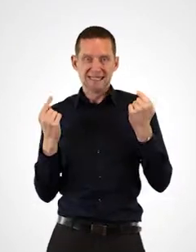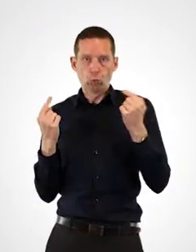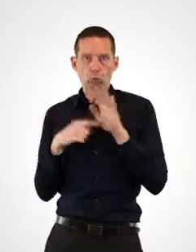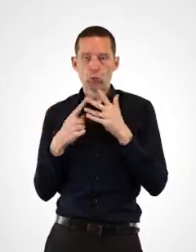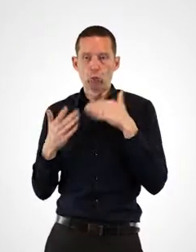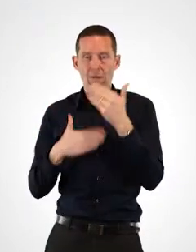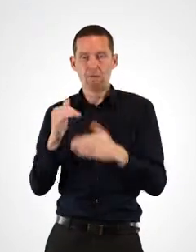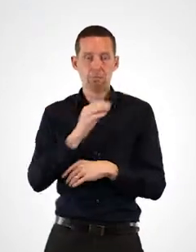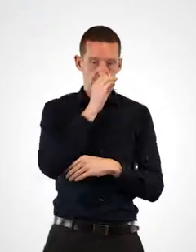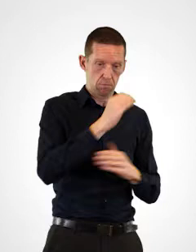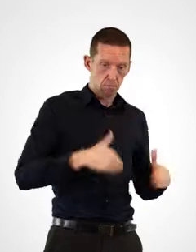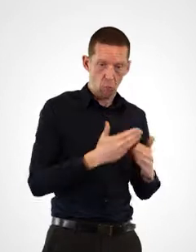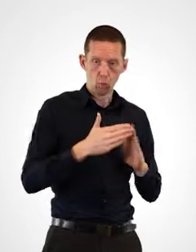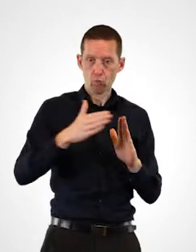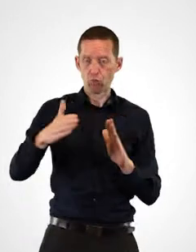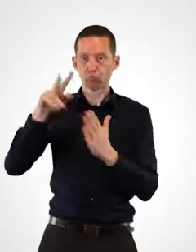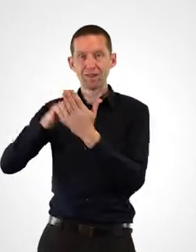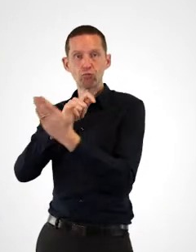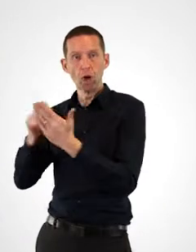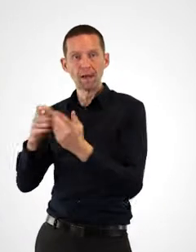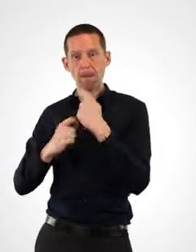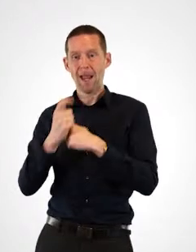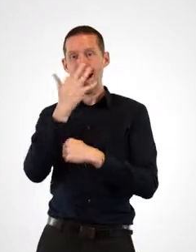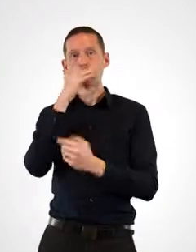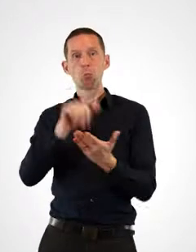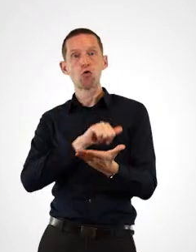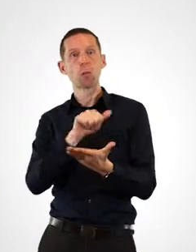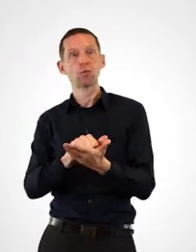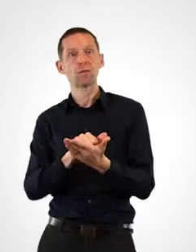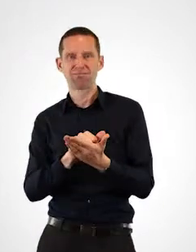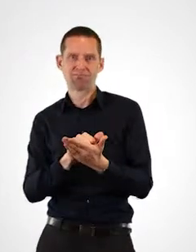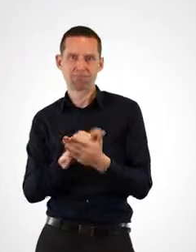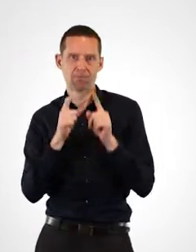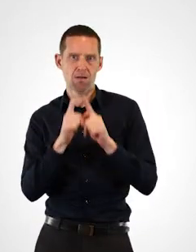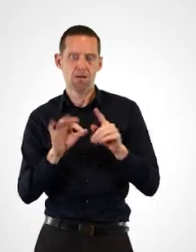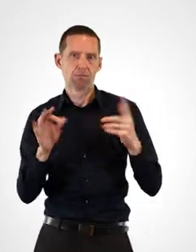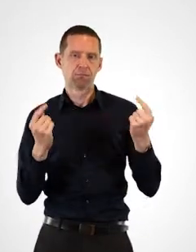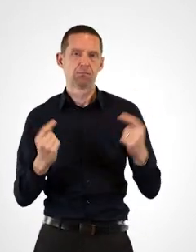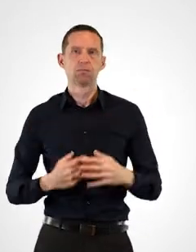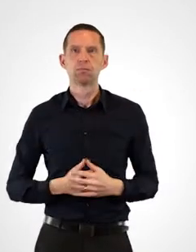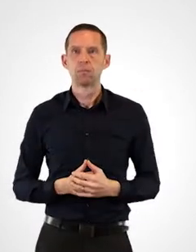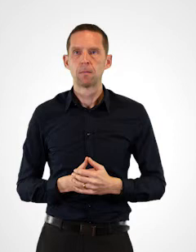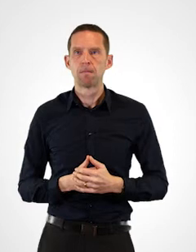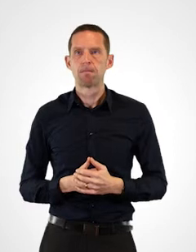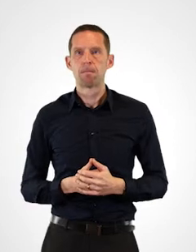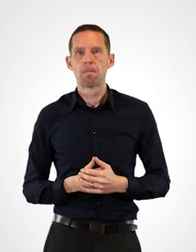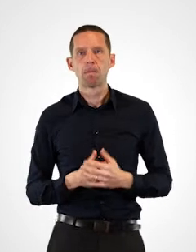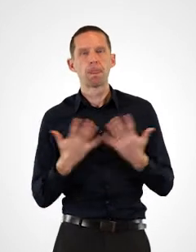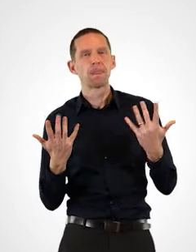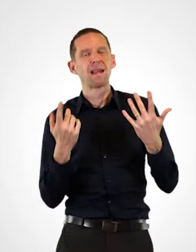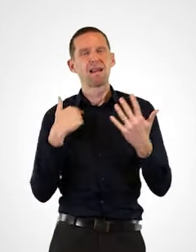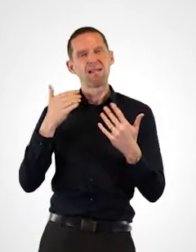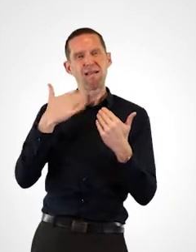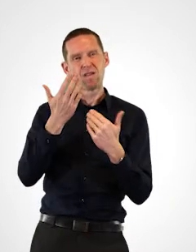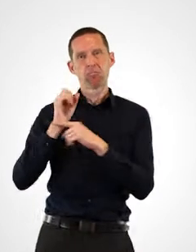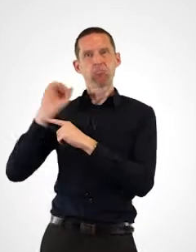from birth to reading and writing and ultimately to become age-appropriate readers and writers. Often it's easiest, or we like to